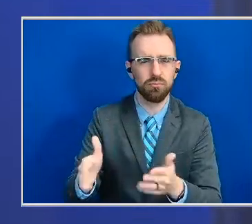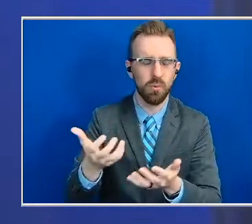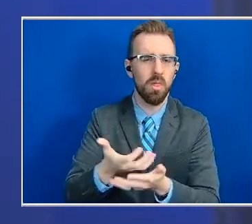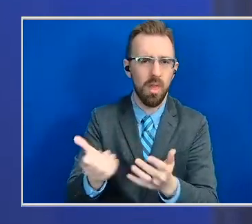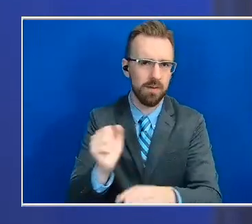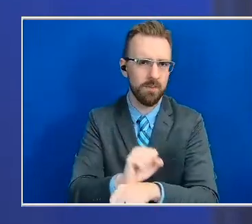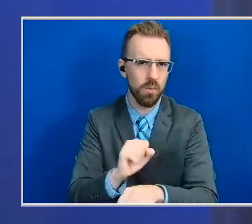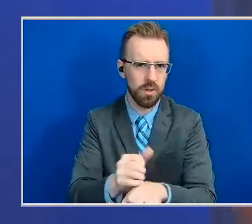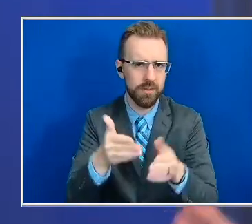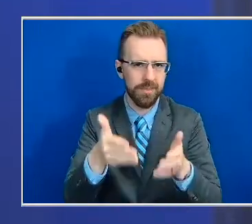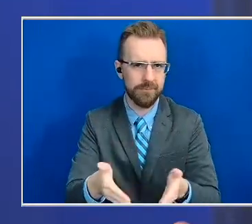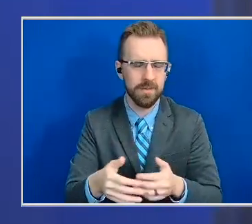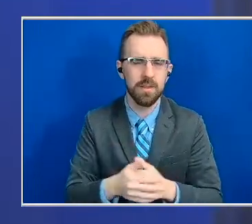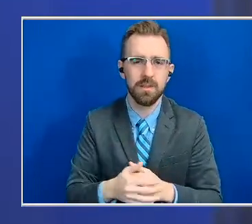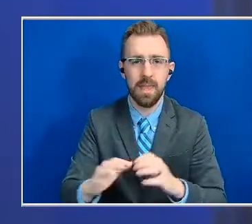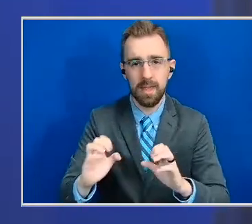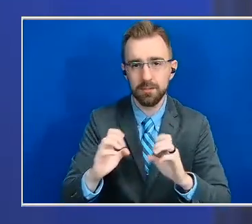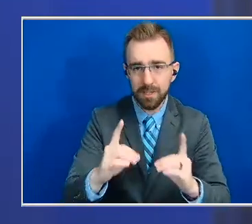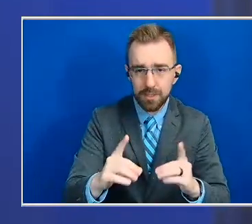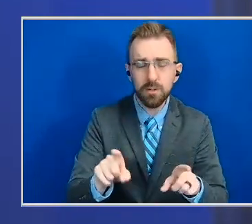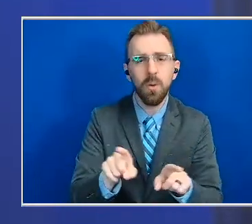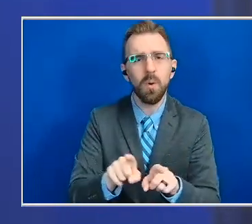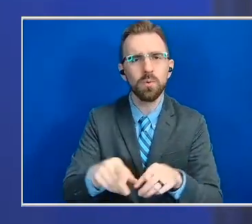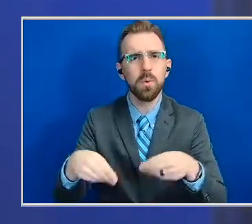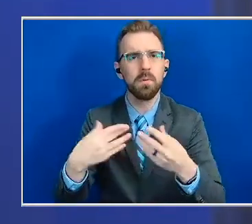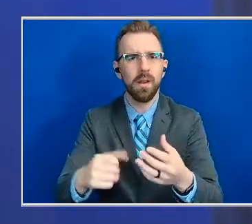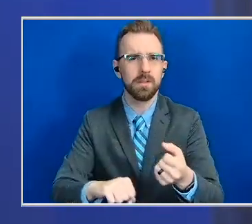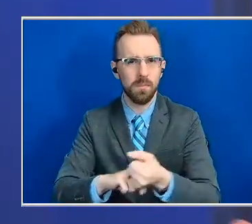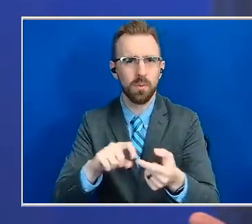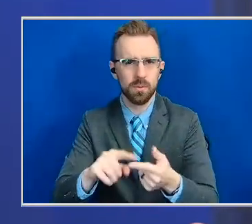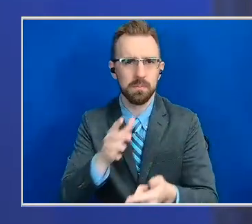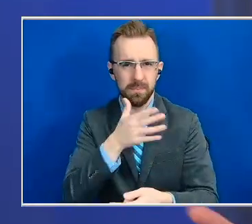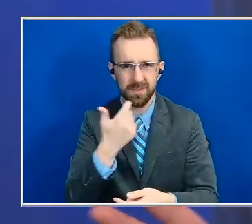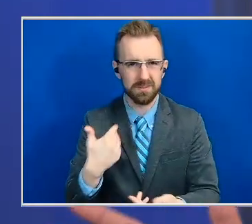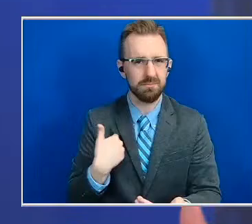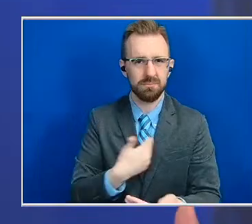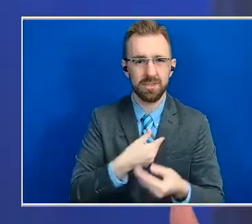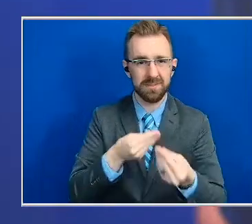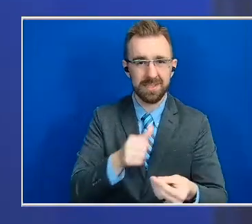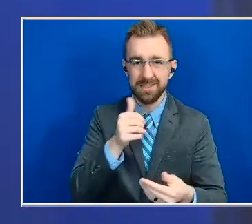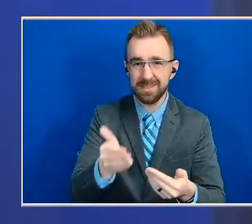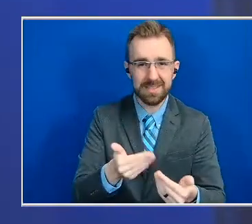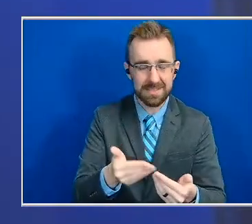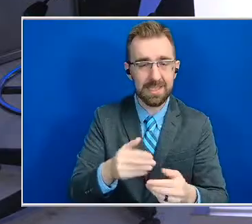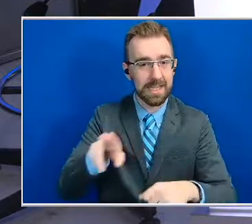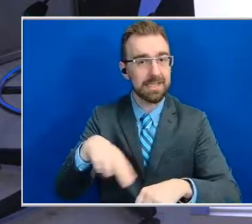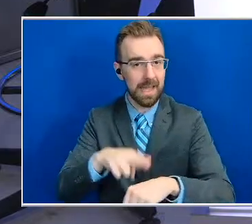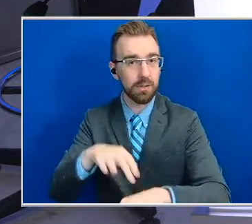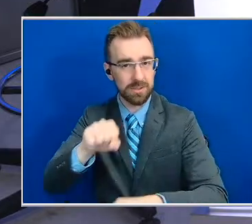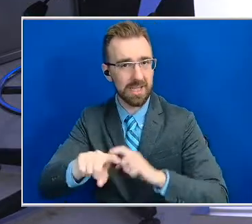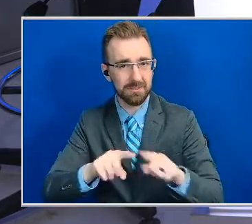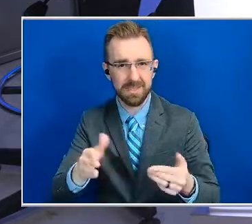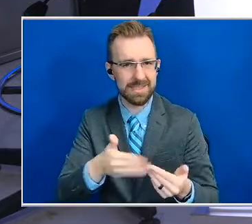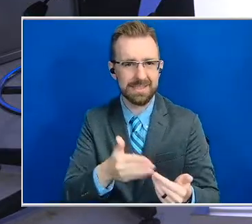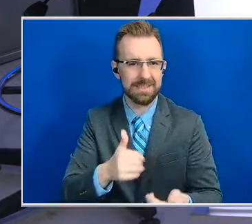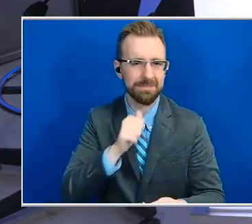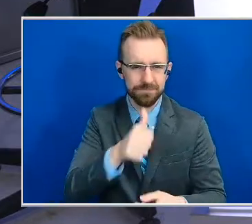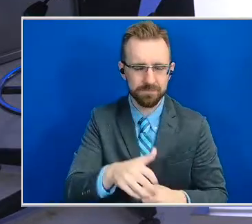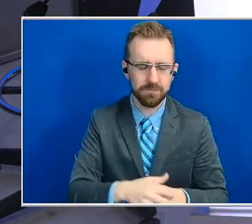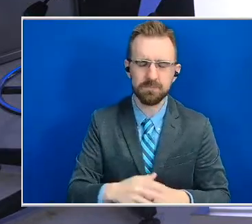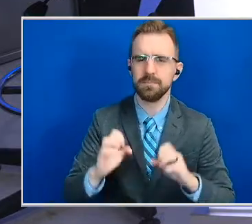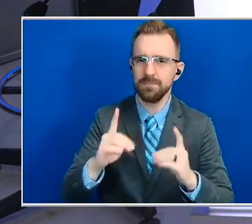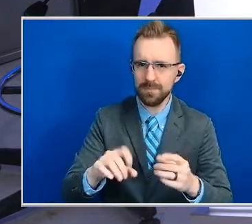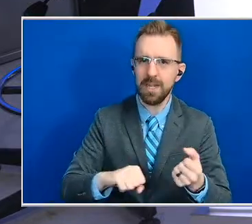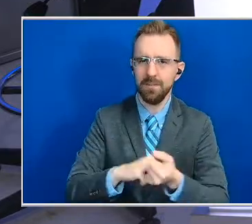both in education and providing support to moms, because breastfeeding is not easy. It's natural, but it's not easy. Education and advocacy. I know my wife did for the